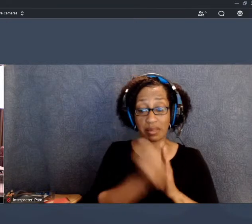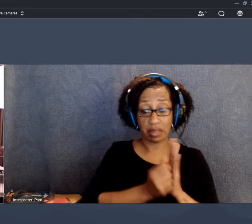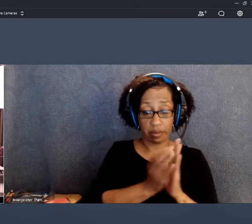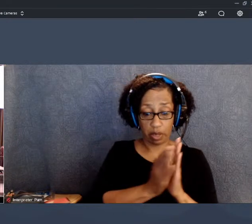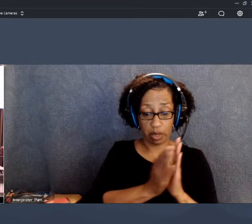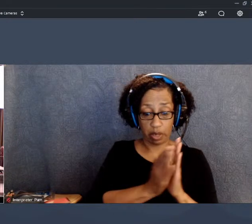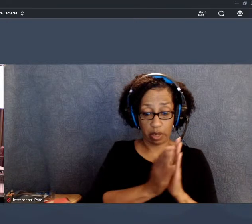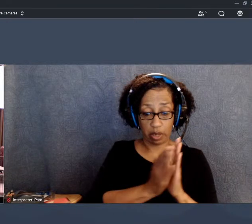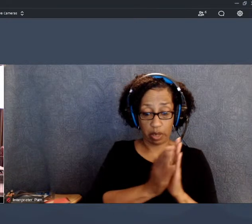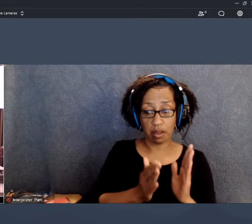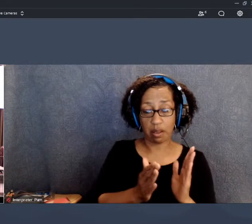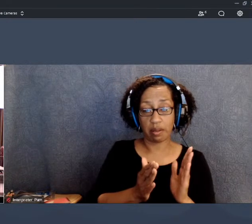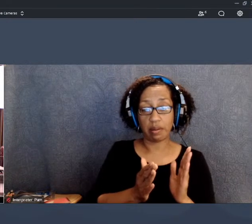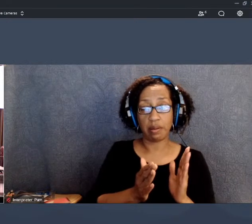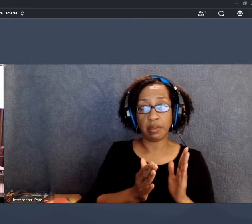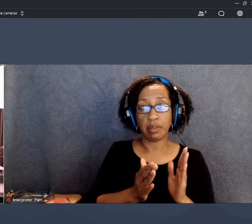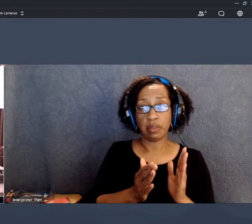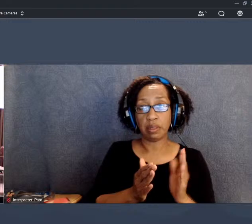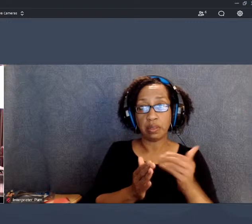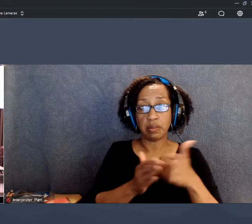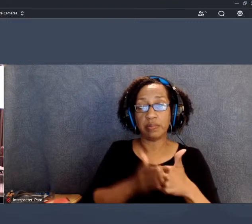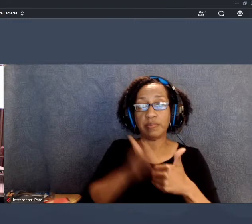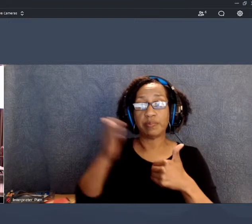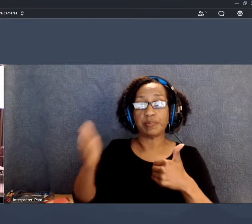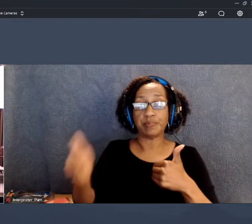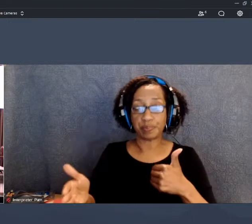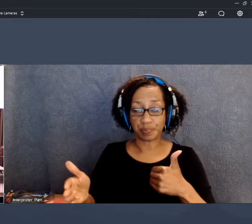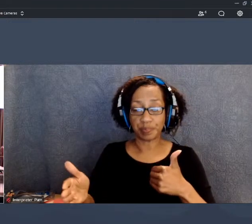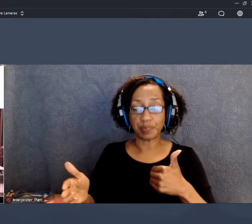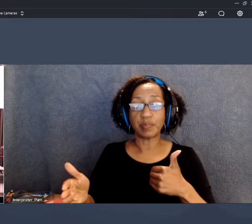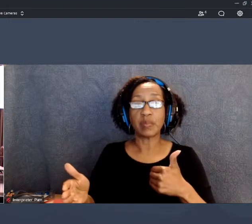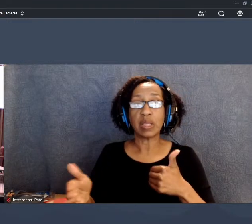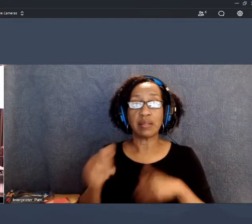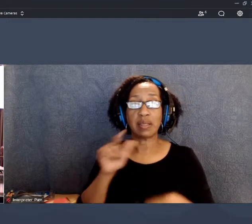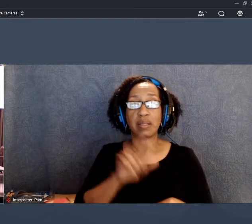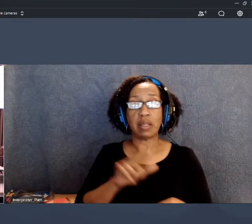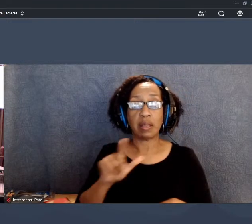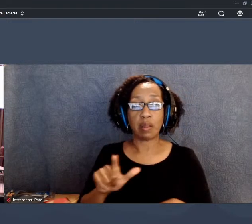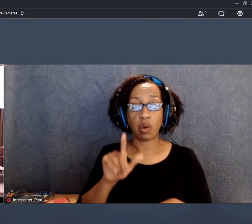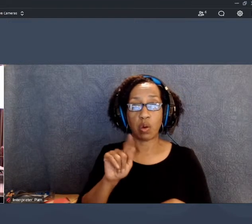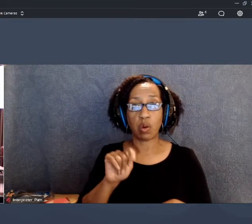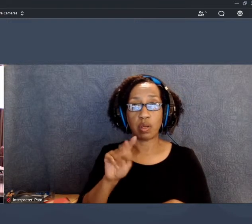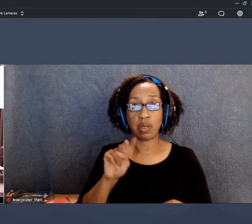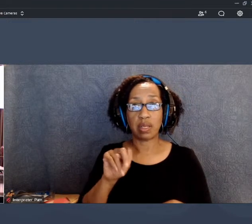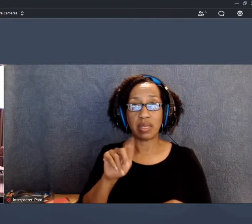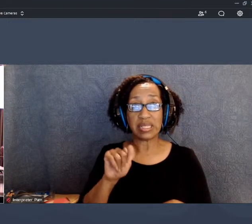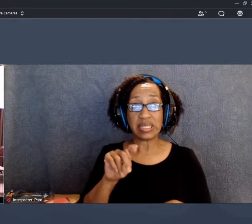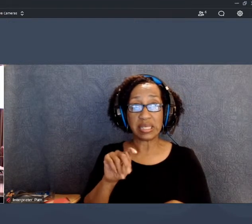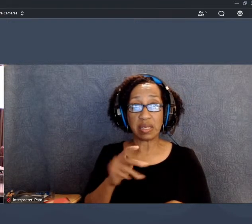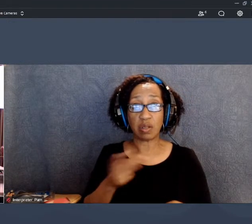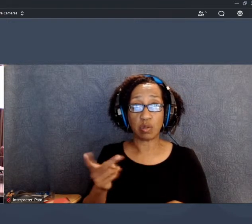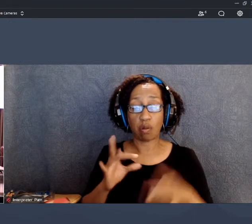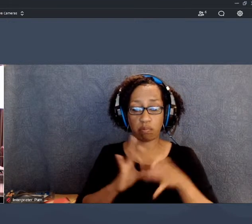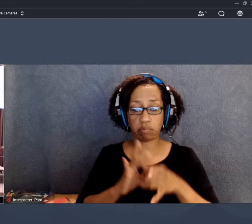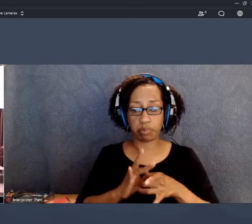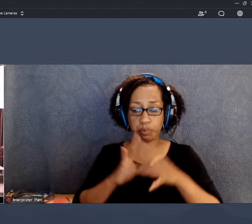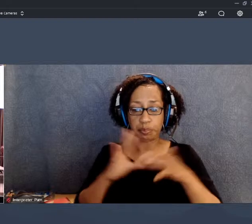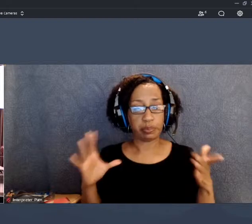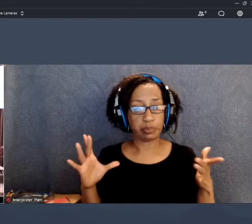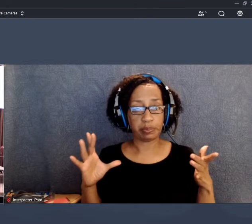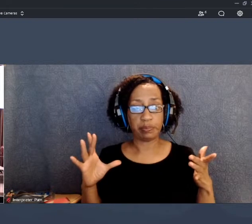At that point, the landlord-tenancy relationship has been legally severed. They are no